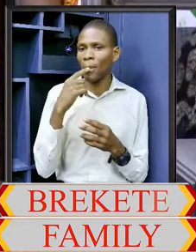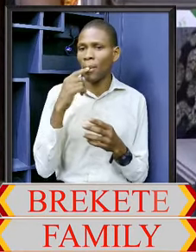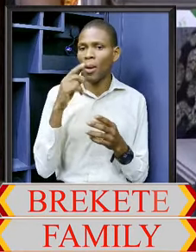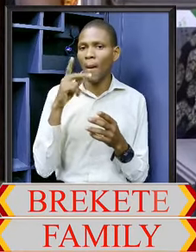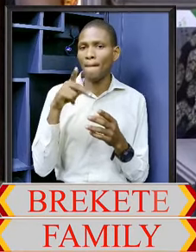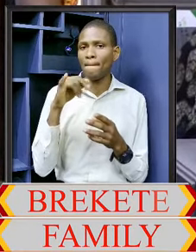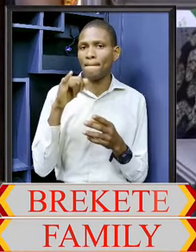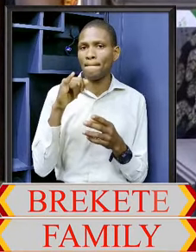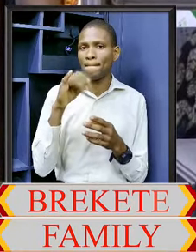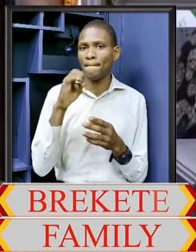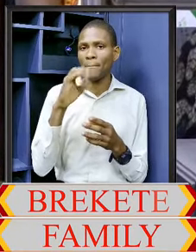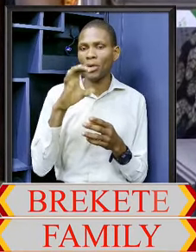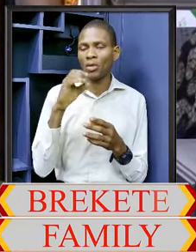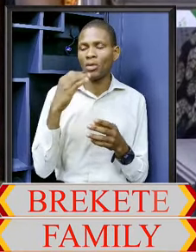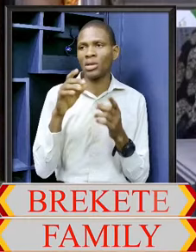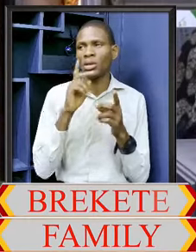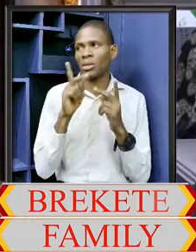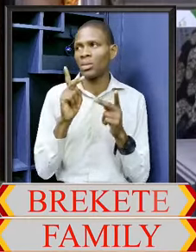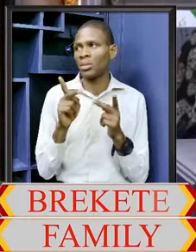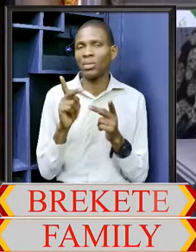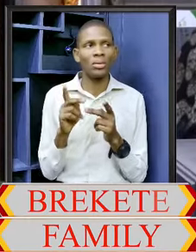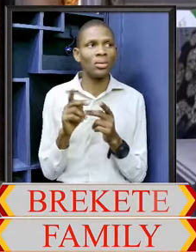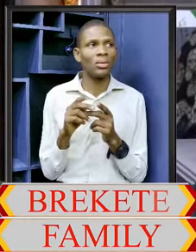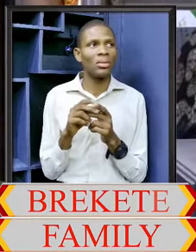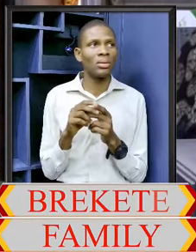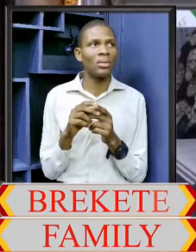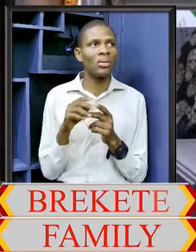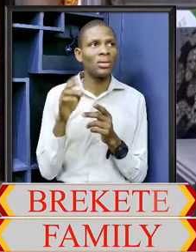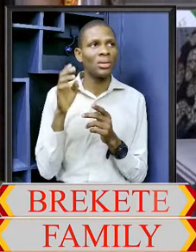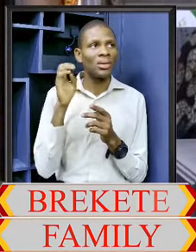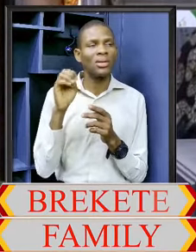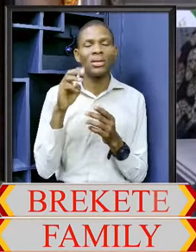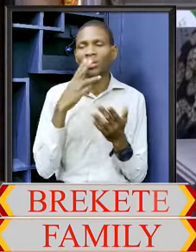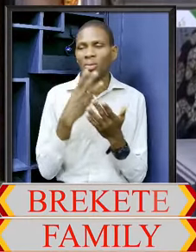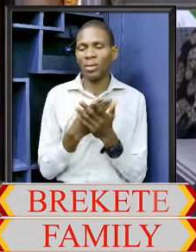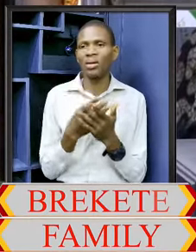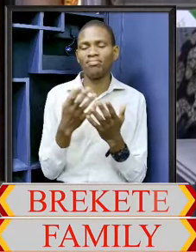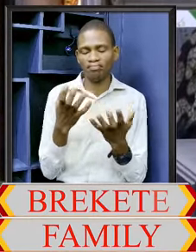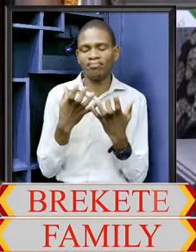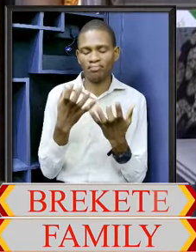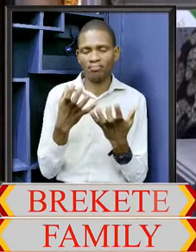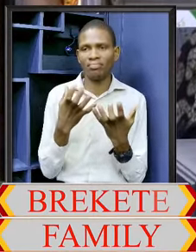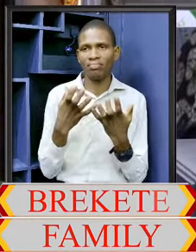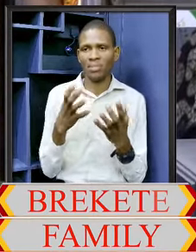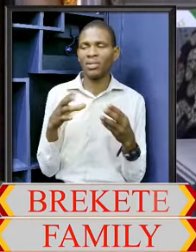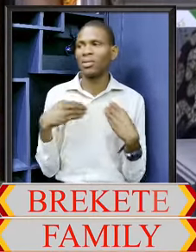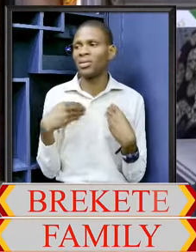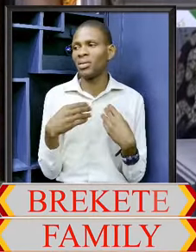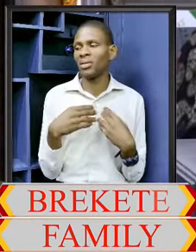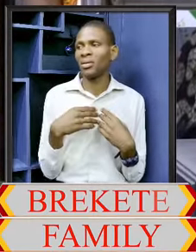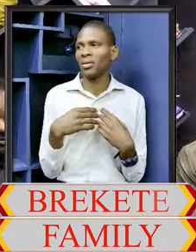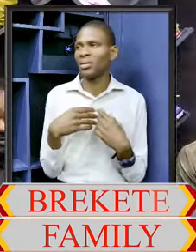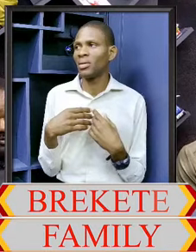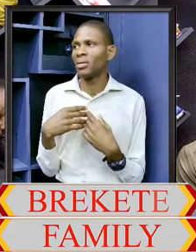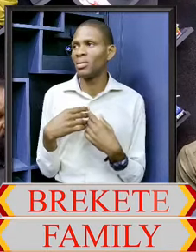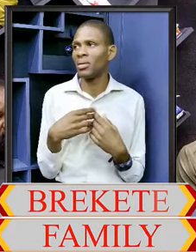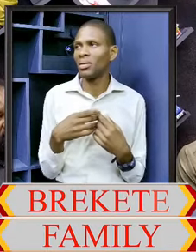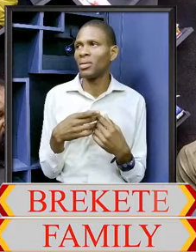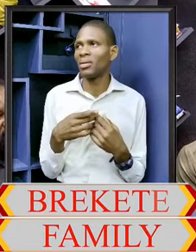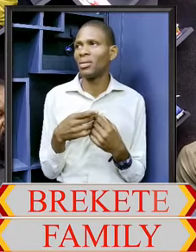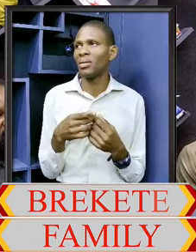people. Oh, he speaks on behalf of the people. No, it's well deserving. Yes, it is well deserving.